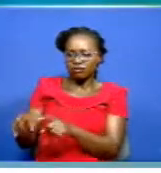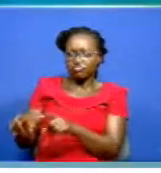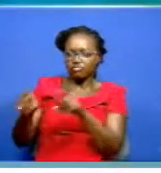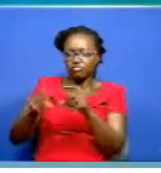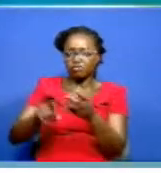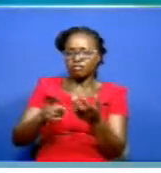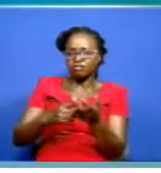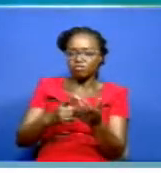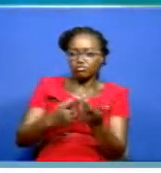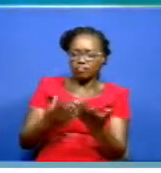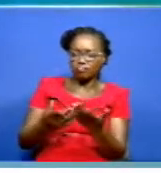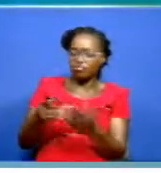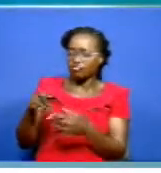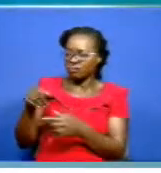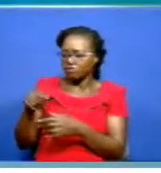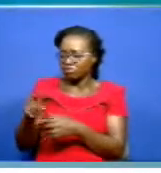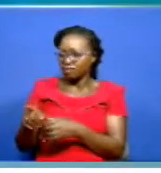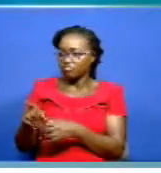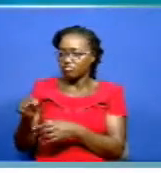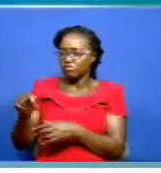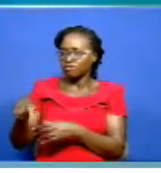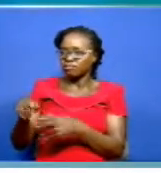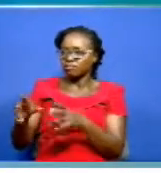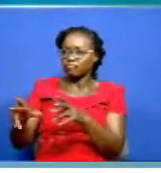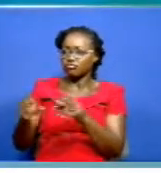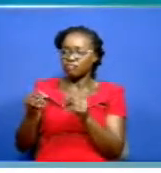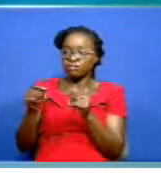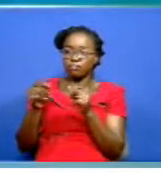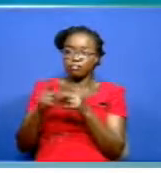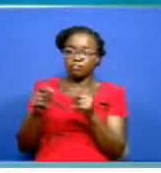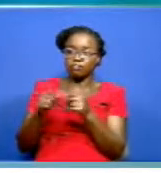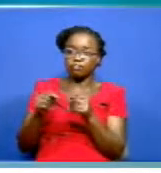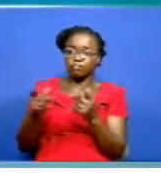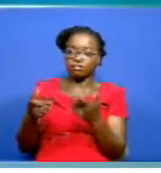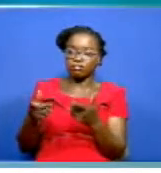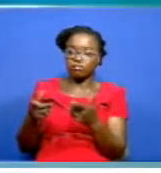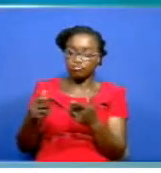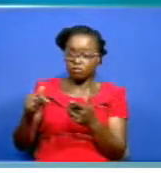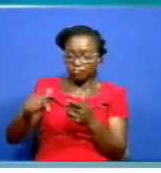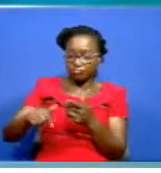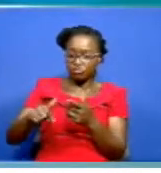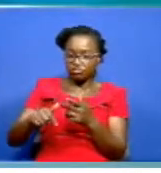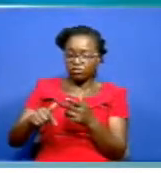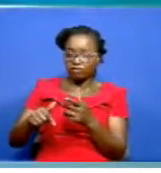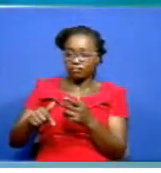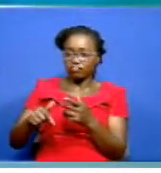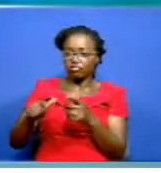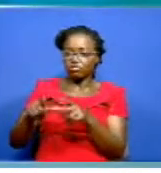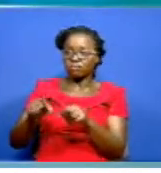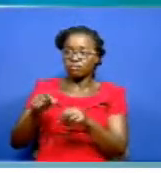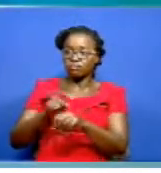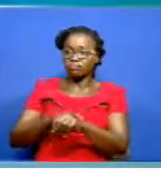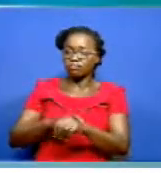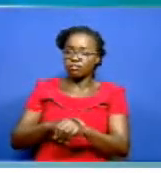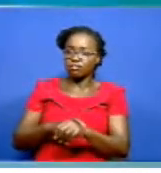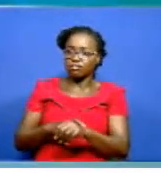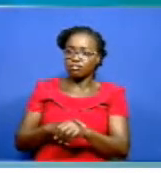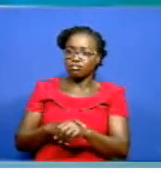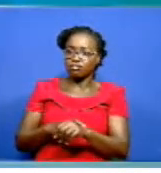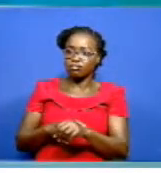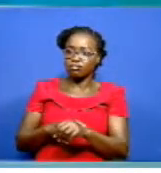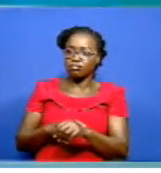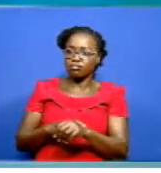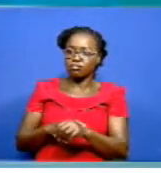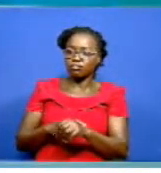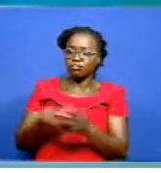example, you were to take the vaccine today, you will receive a message that you have taken a vaccine today at this time of a particular